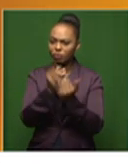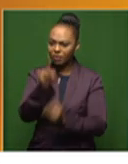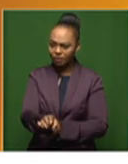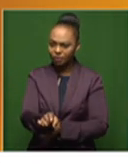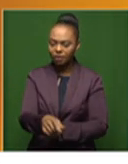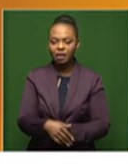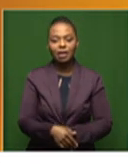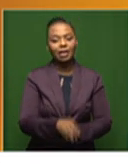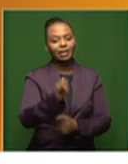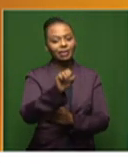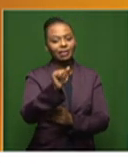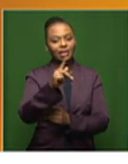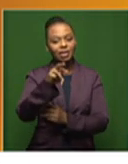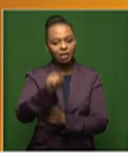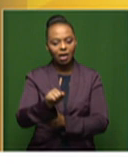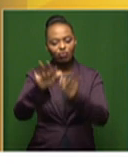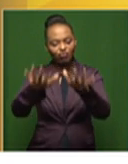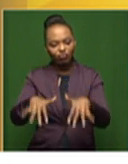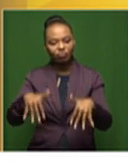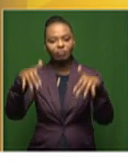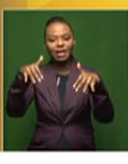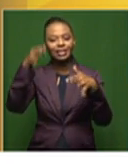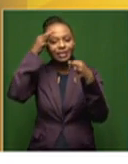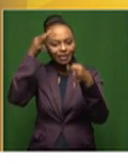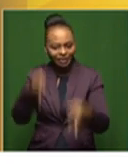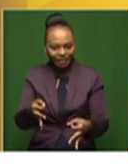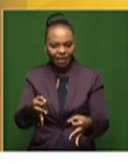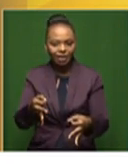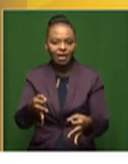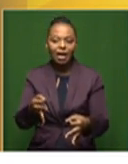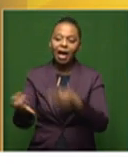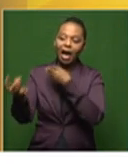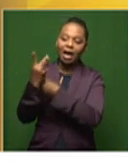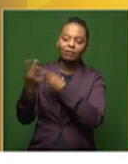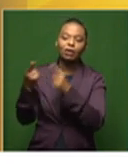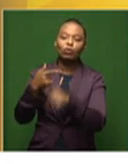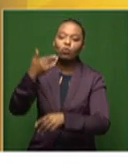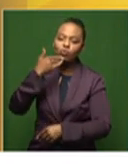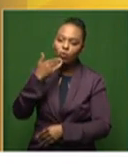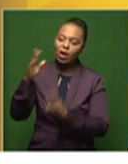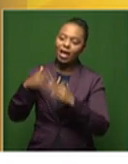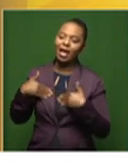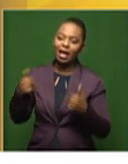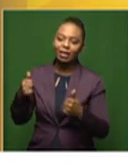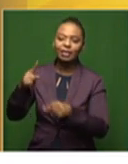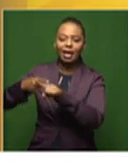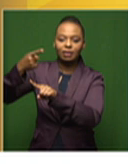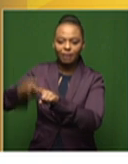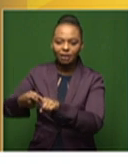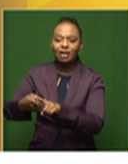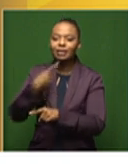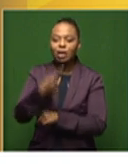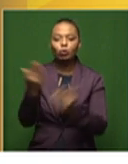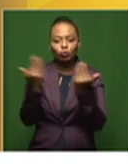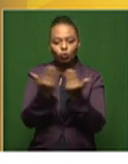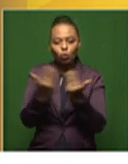as Cabinet has taken a decision advised by health experts, all schools should delay their reopening by